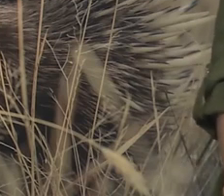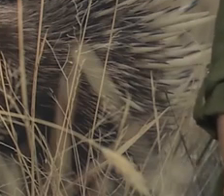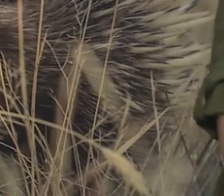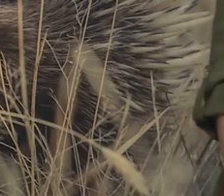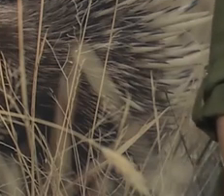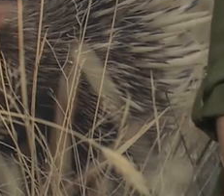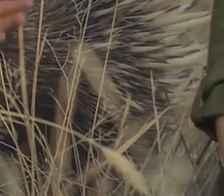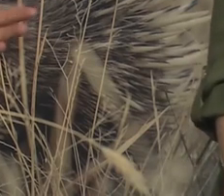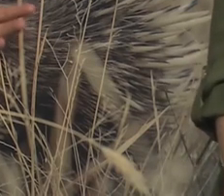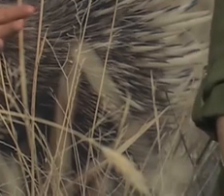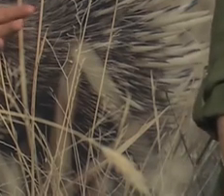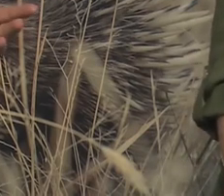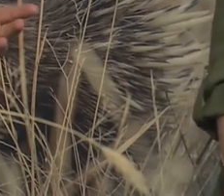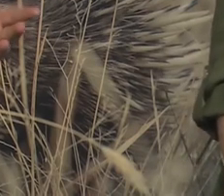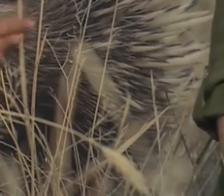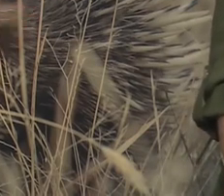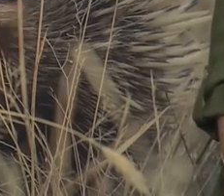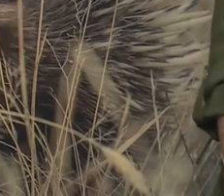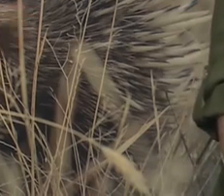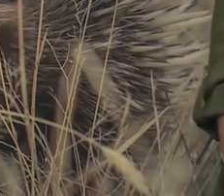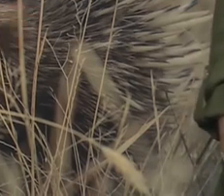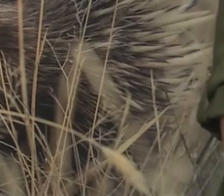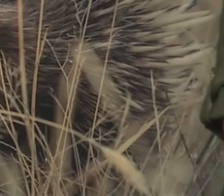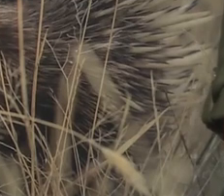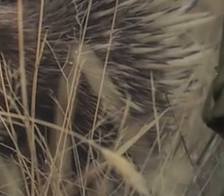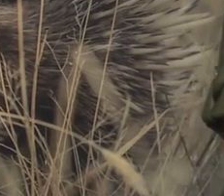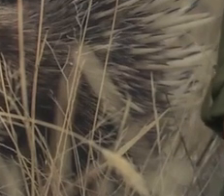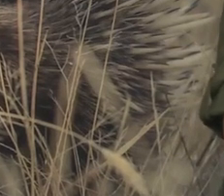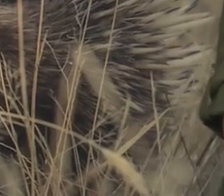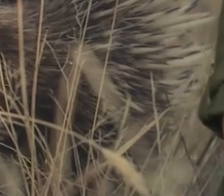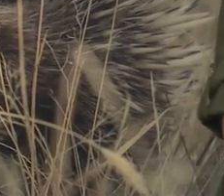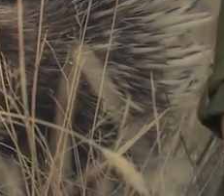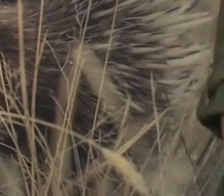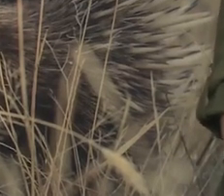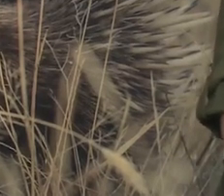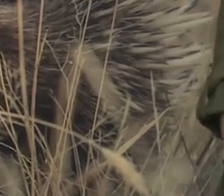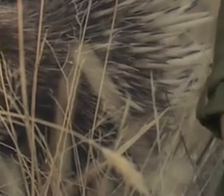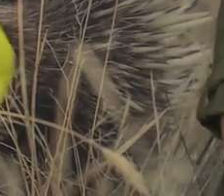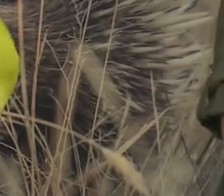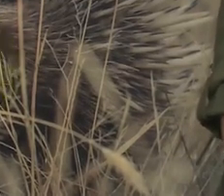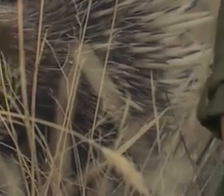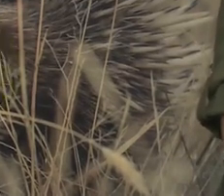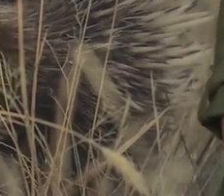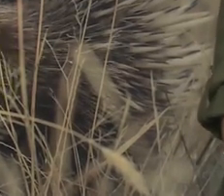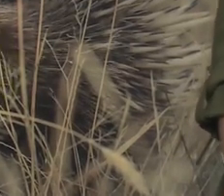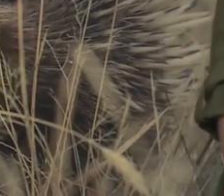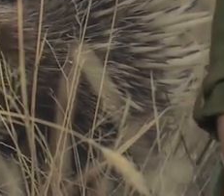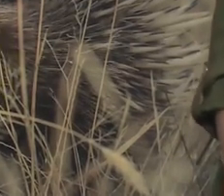this. And there's still a waiting list. So I was telling the minister I've got visions for next year.